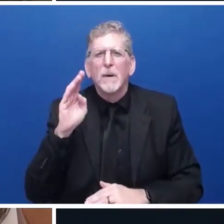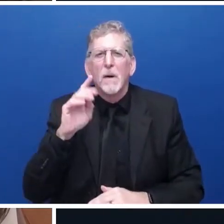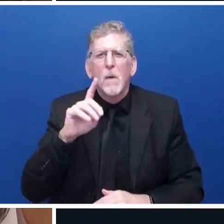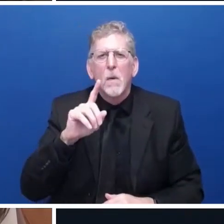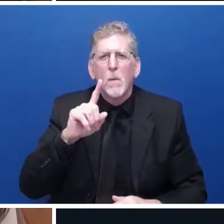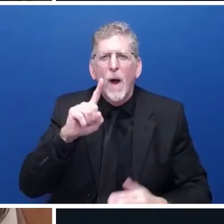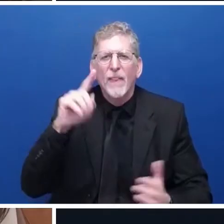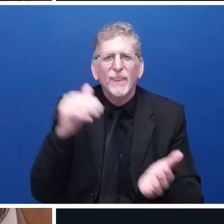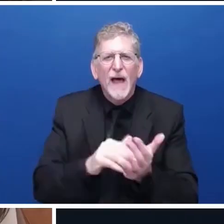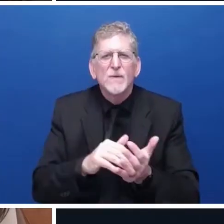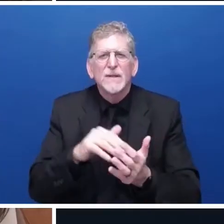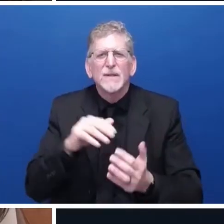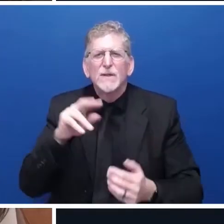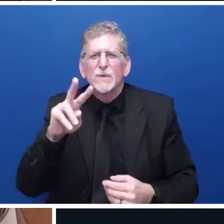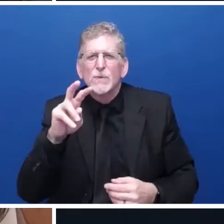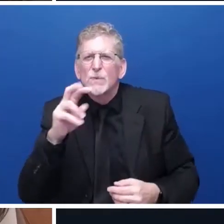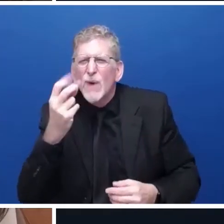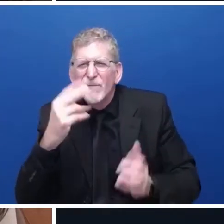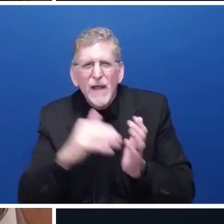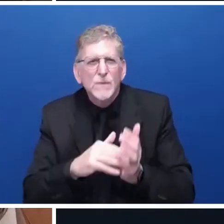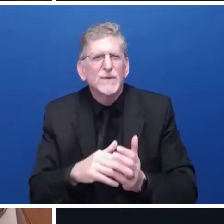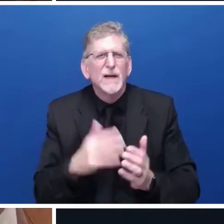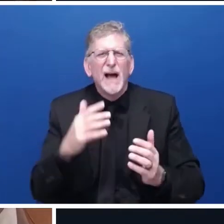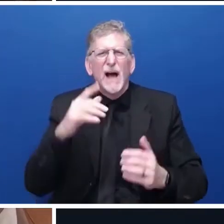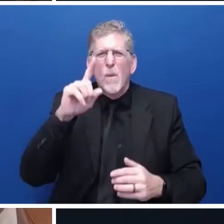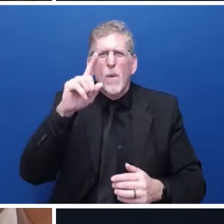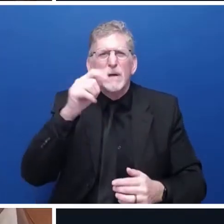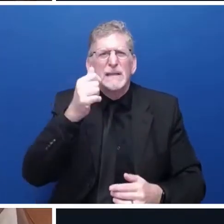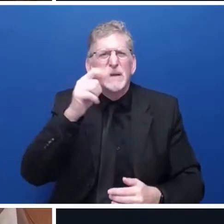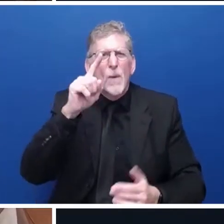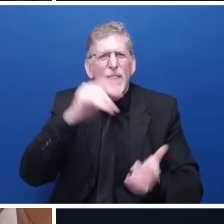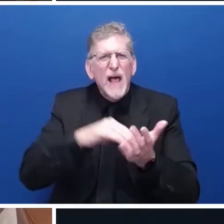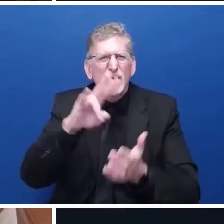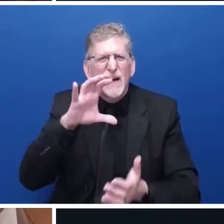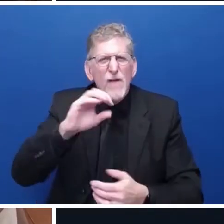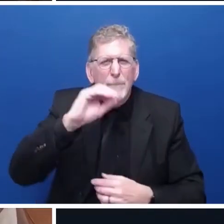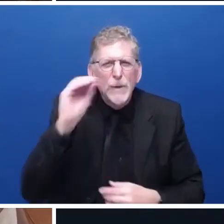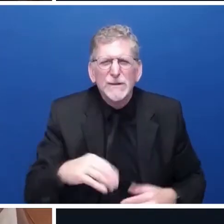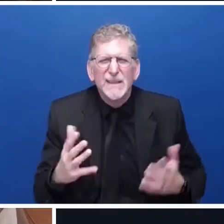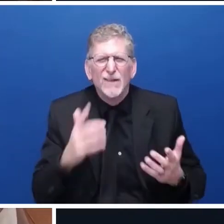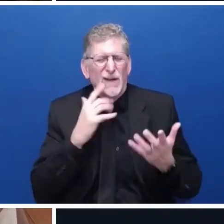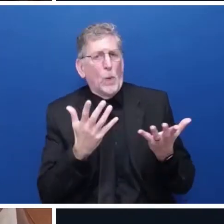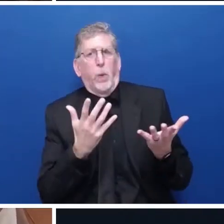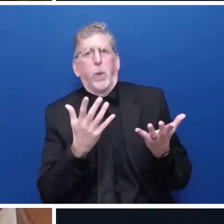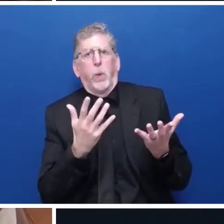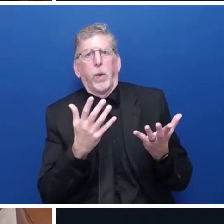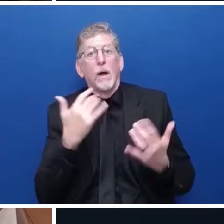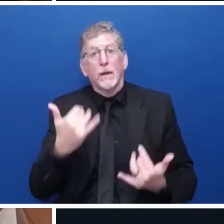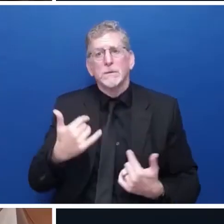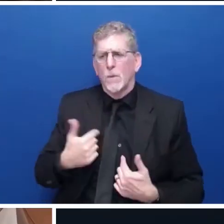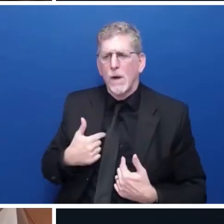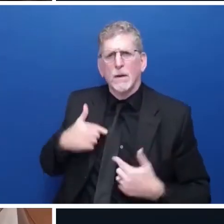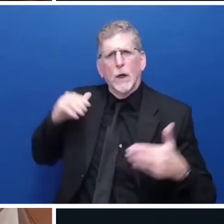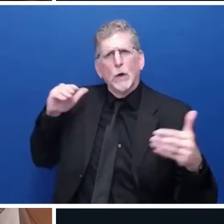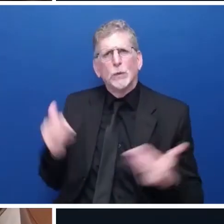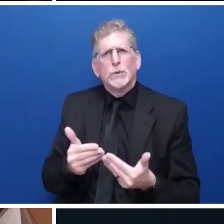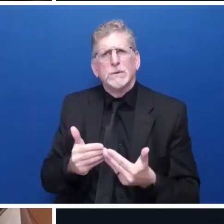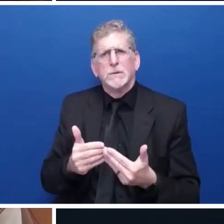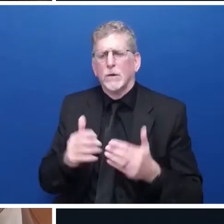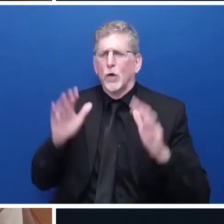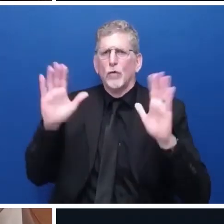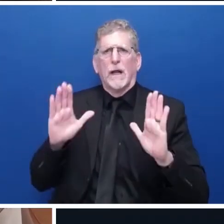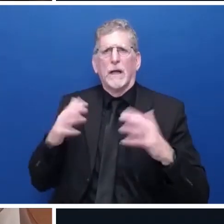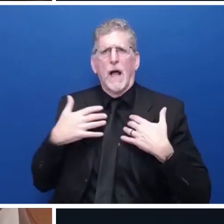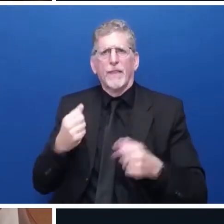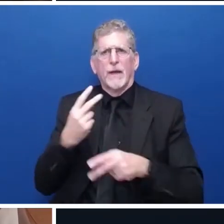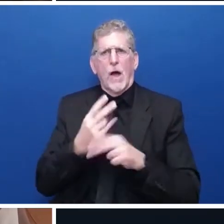like nothing else. That's why I introduced the great health care plan. I want to stop all payments to big